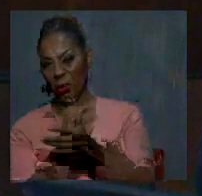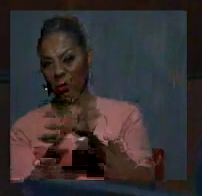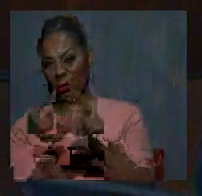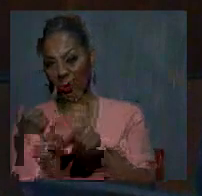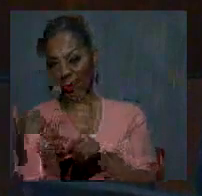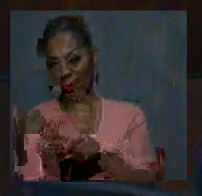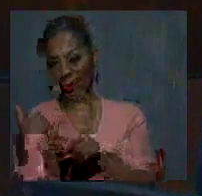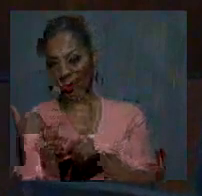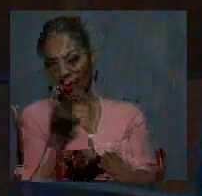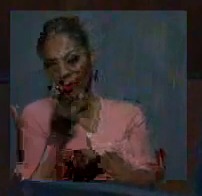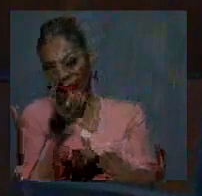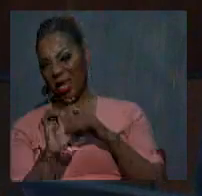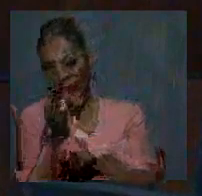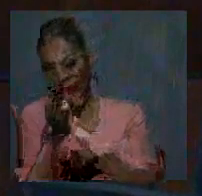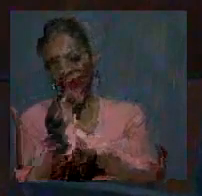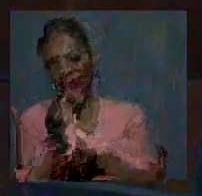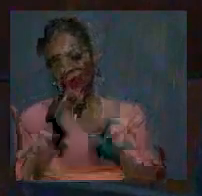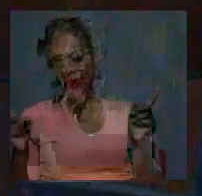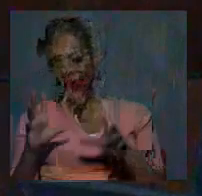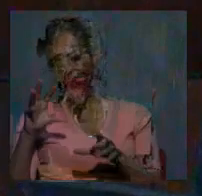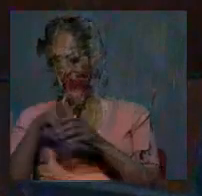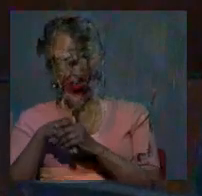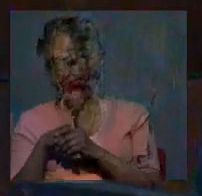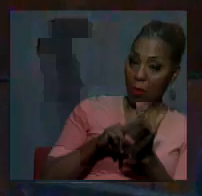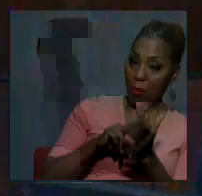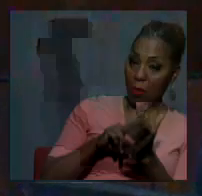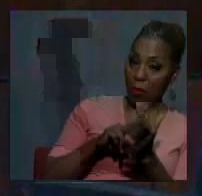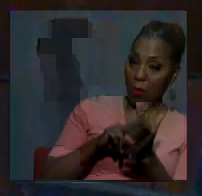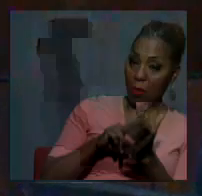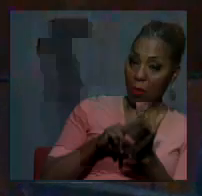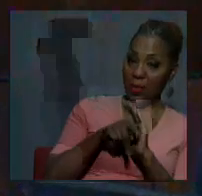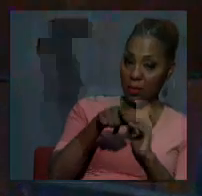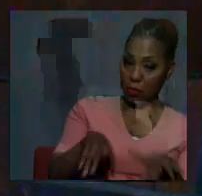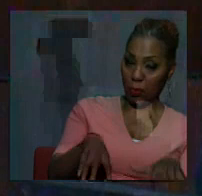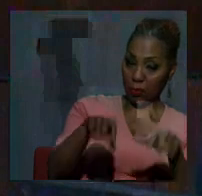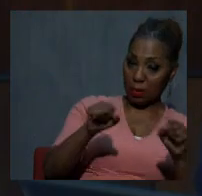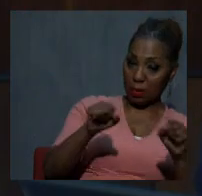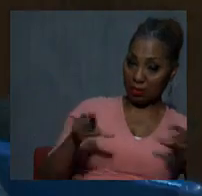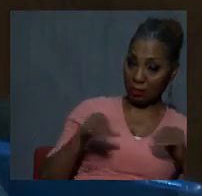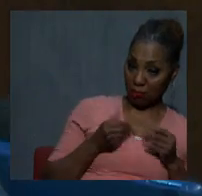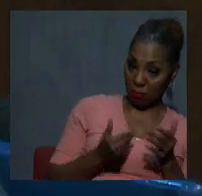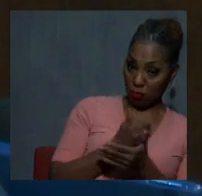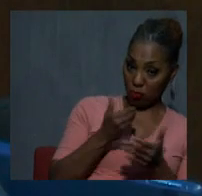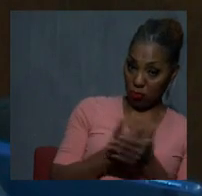and has been a couple of involved. you taking on